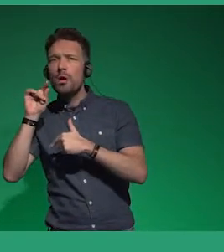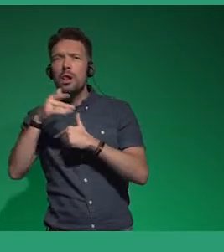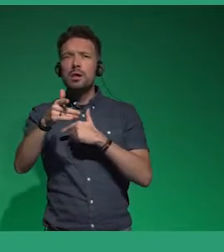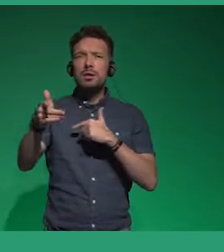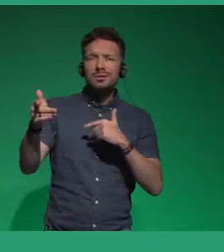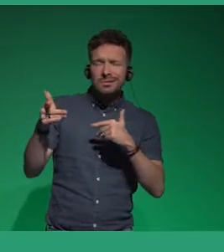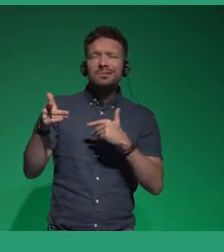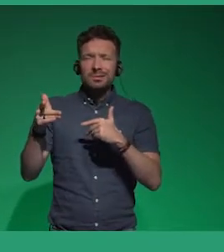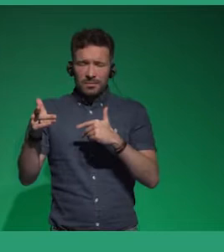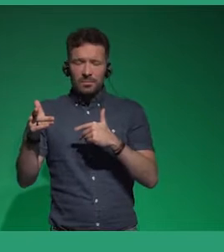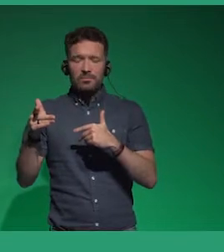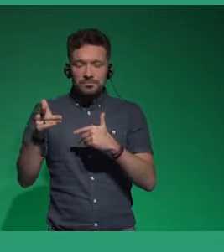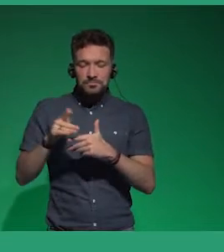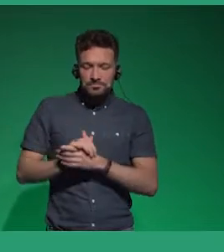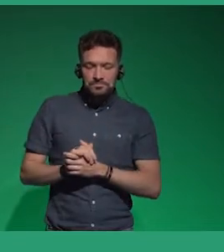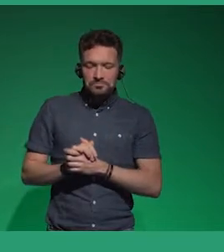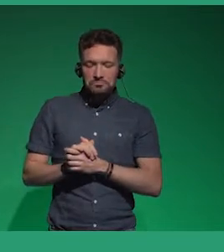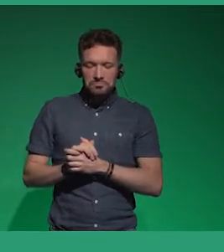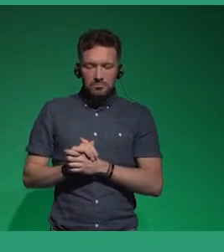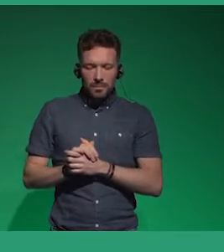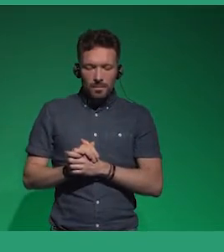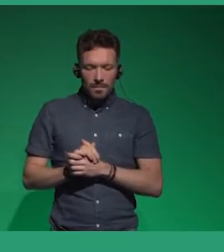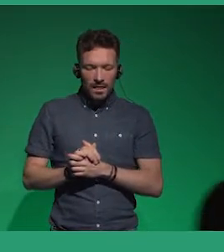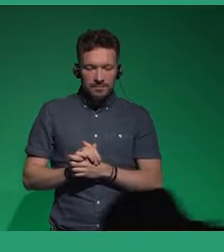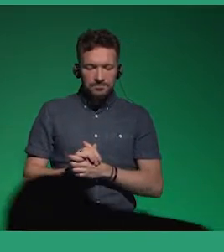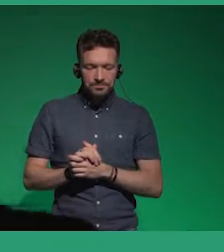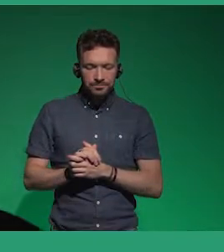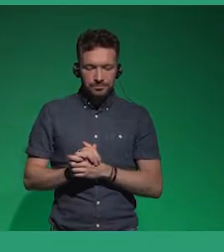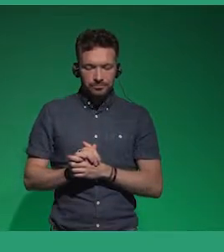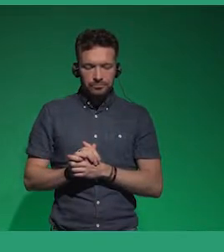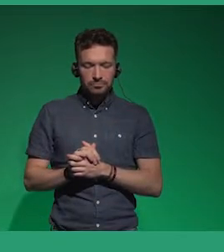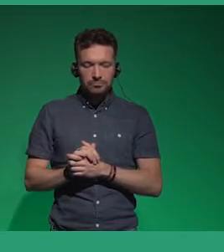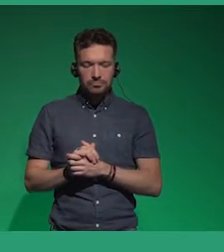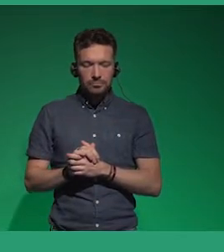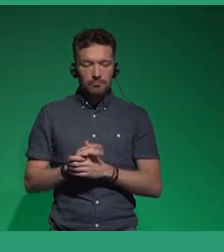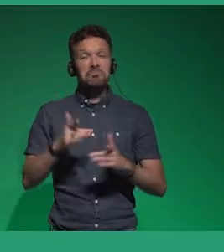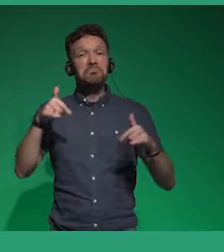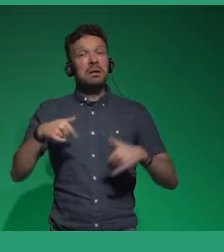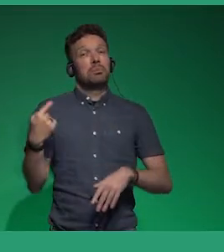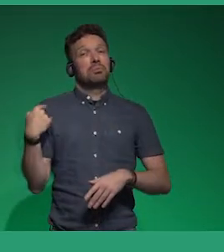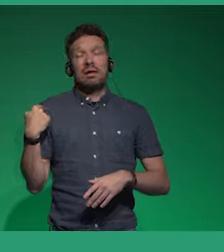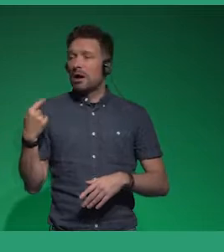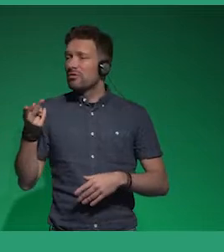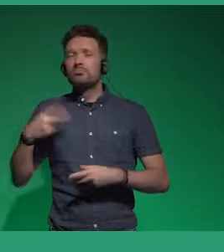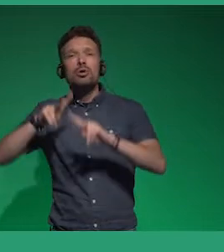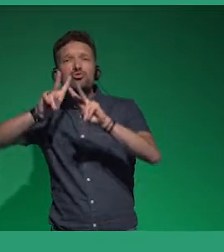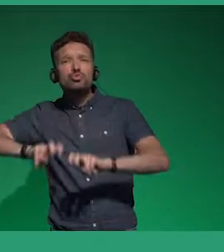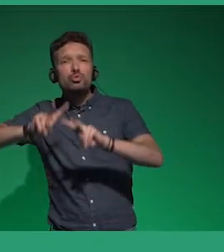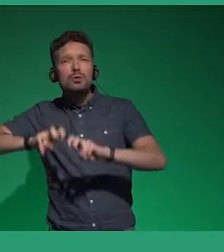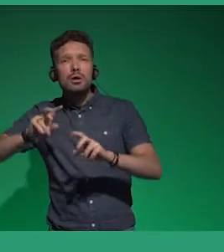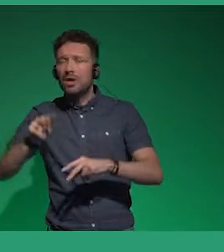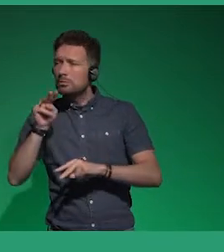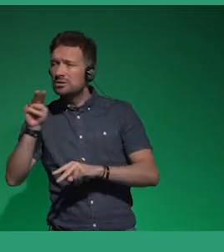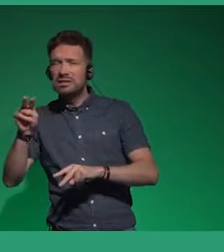groups. So at the local scale of our study plots, we see these dramatic losses. We're also seeing